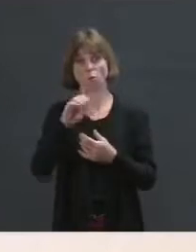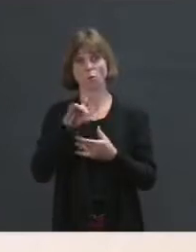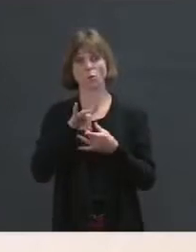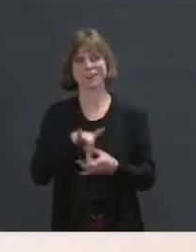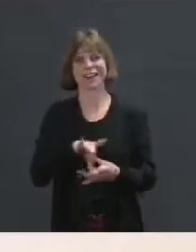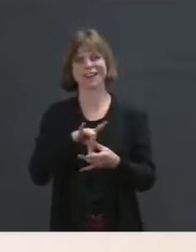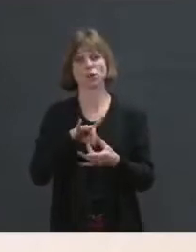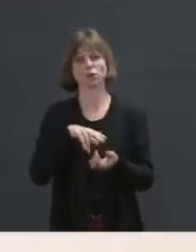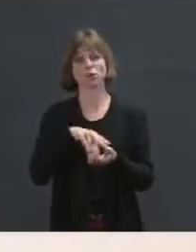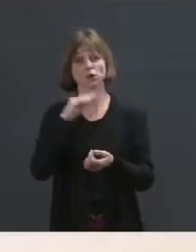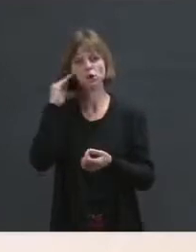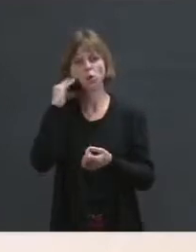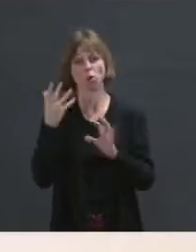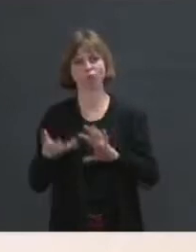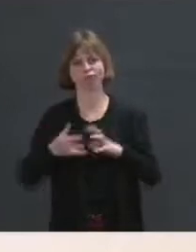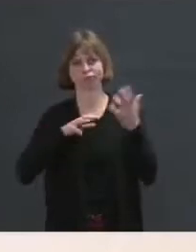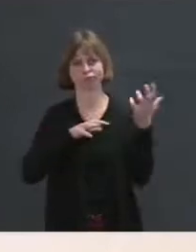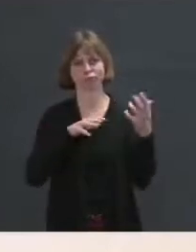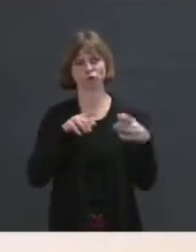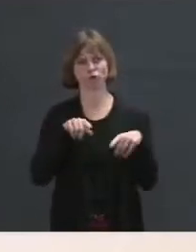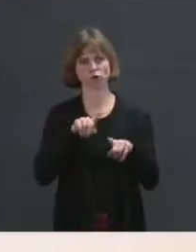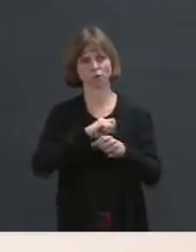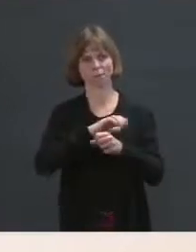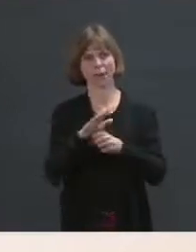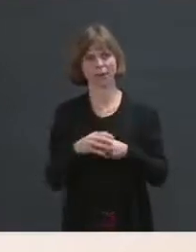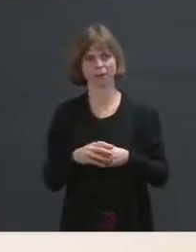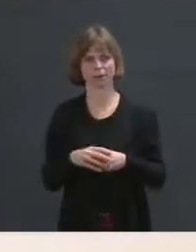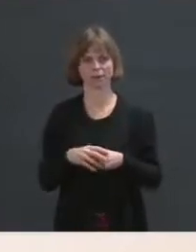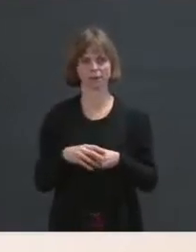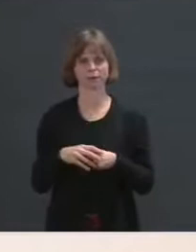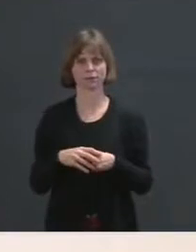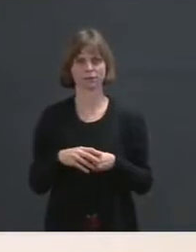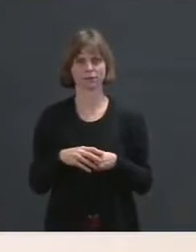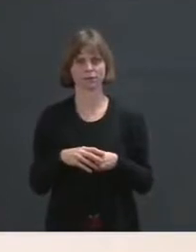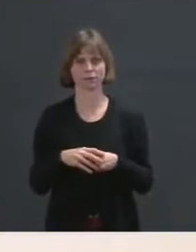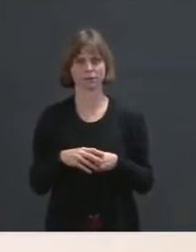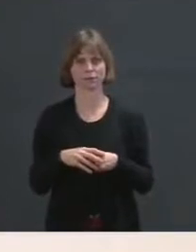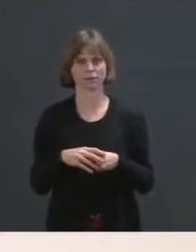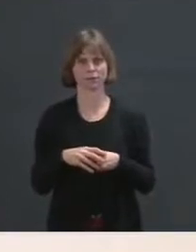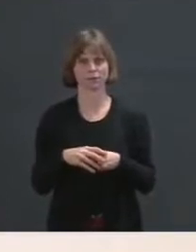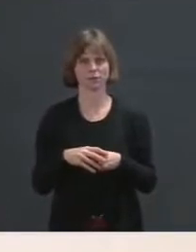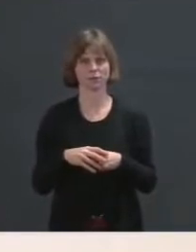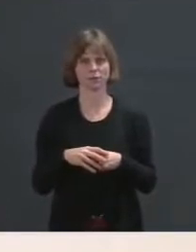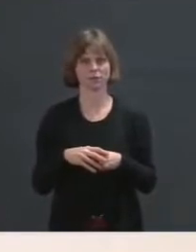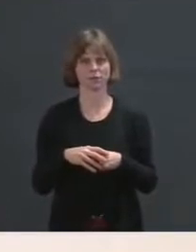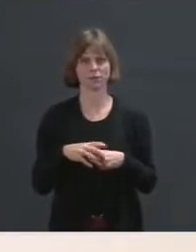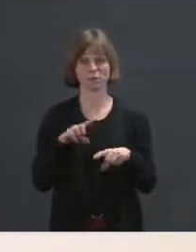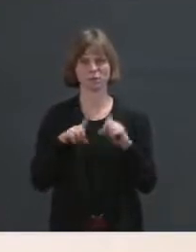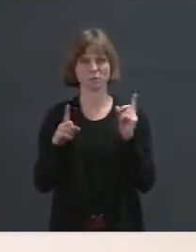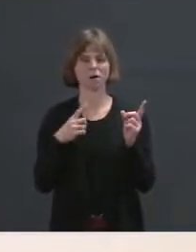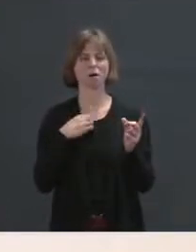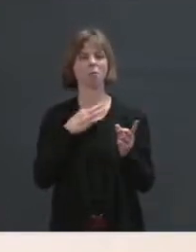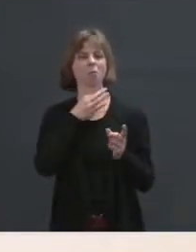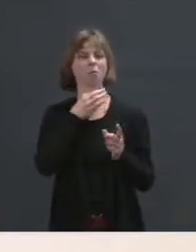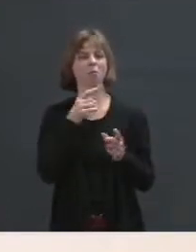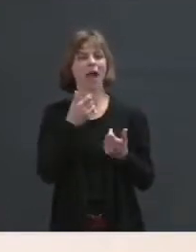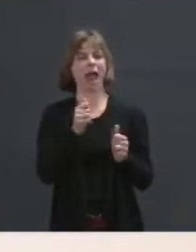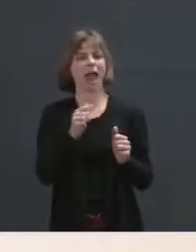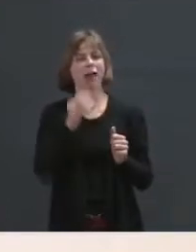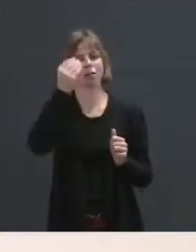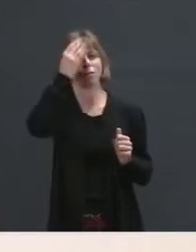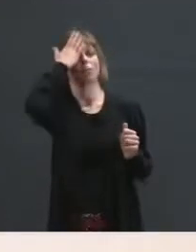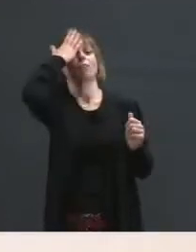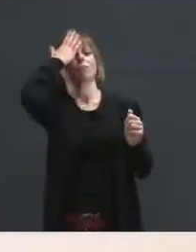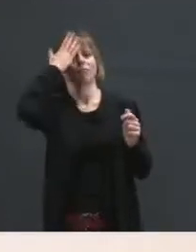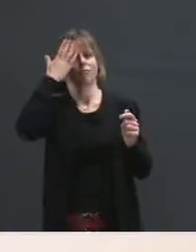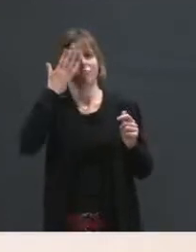York during the pandemic. But more broadly, I'd like to ask if there are any lessons to be learned here, if the